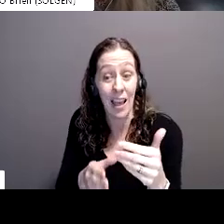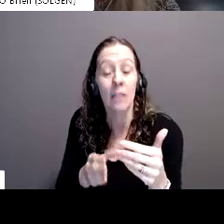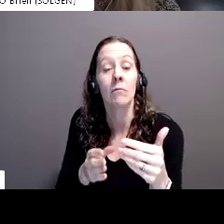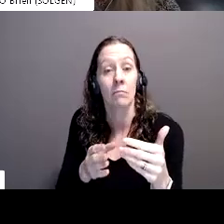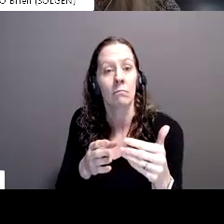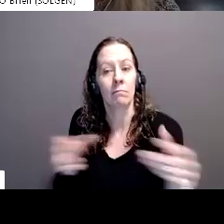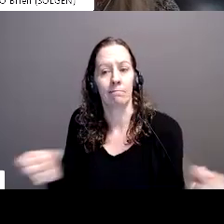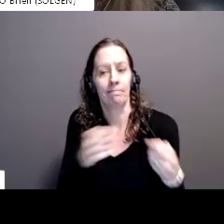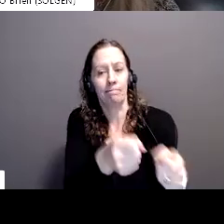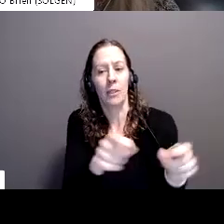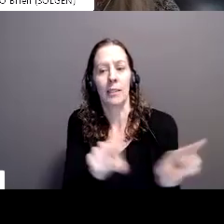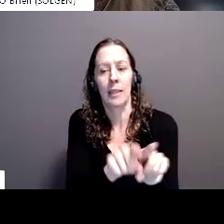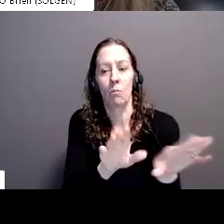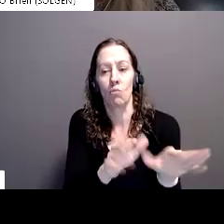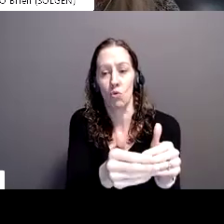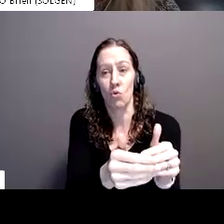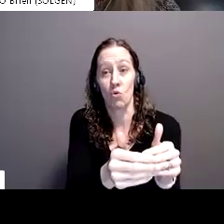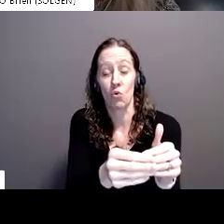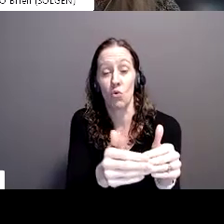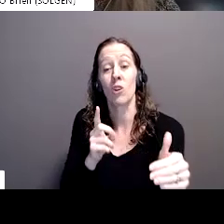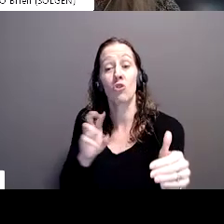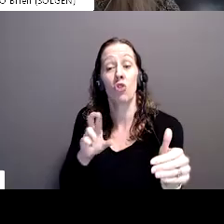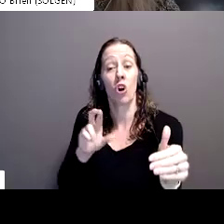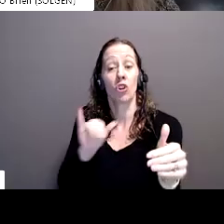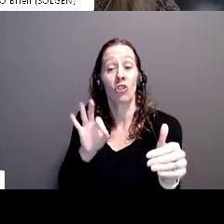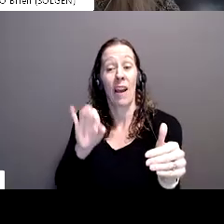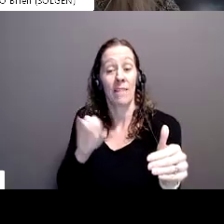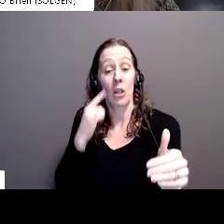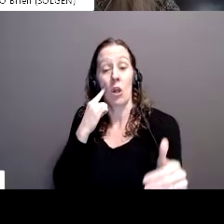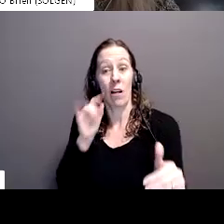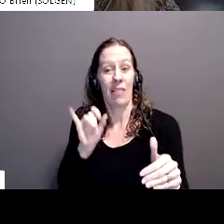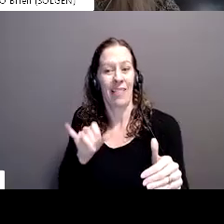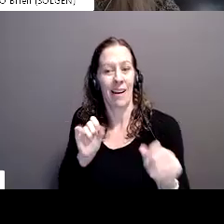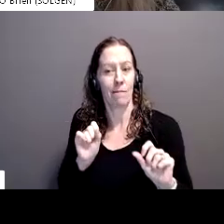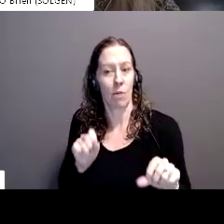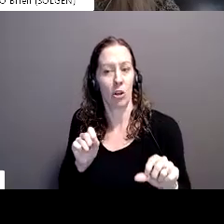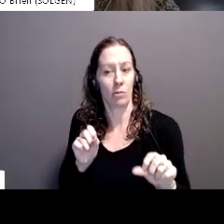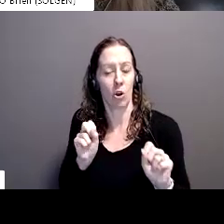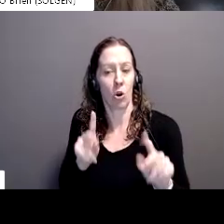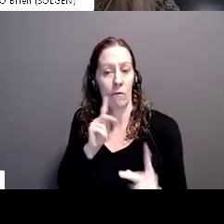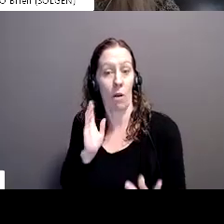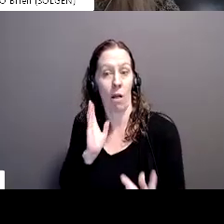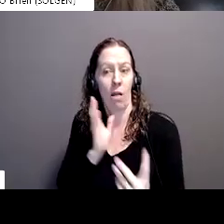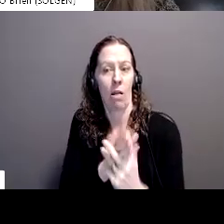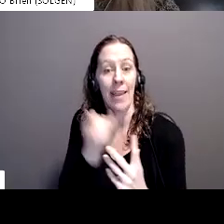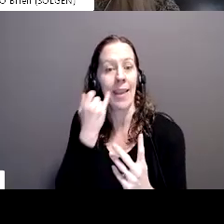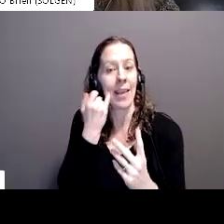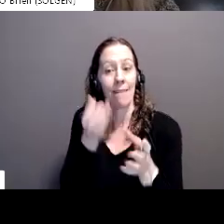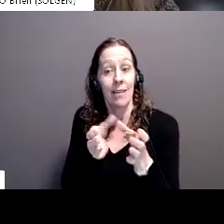had seen as that was a possible opportunity for intervention that unfortunately nothing happened